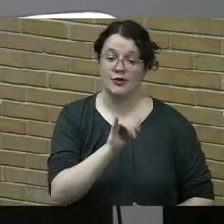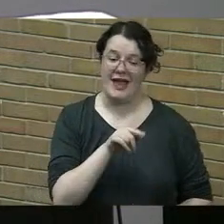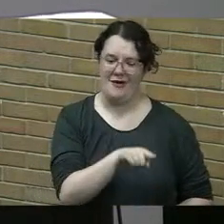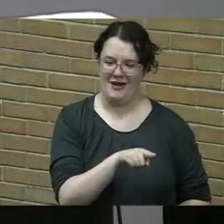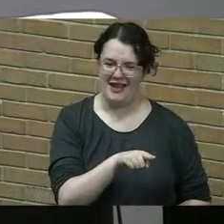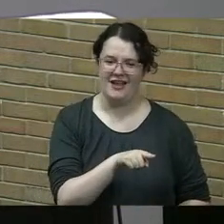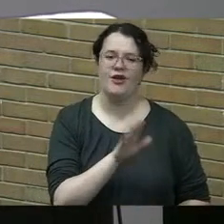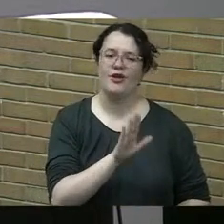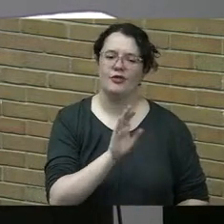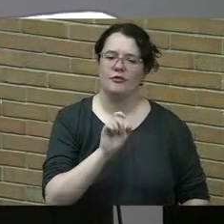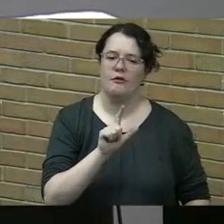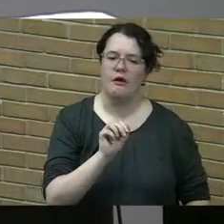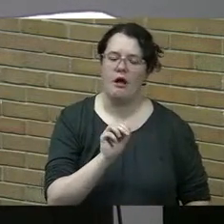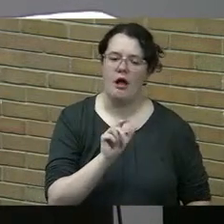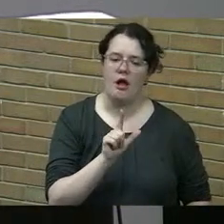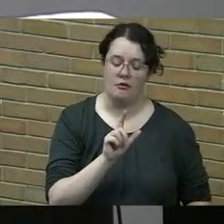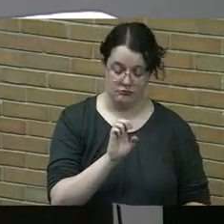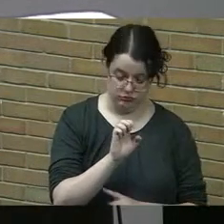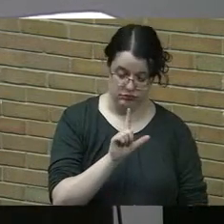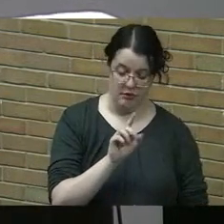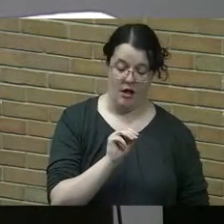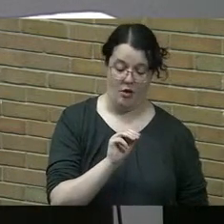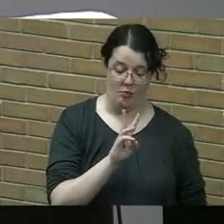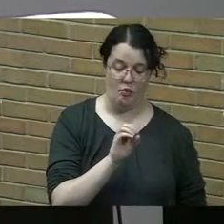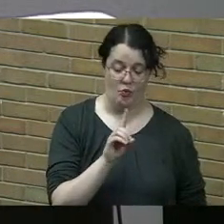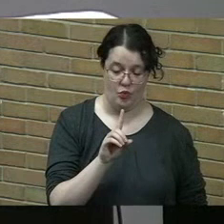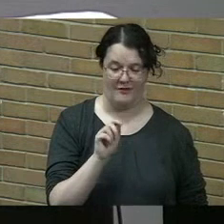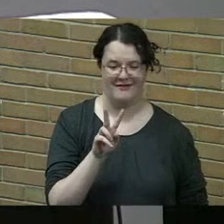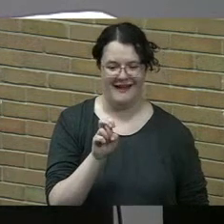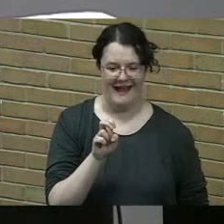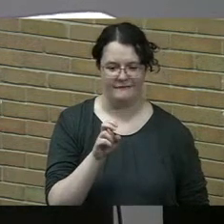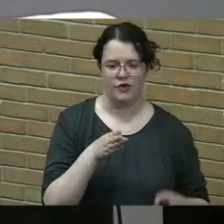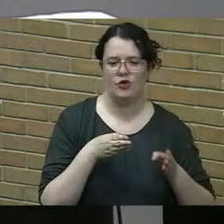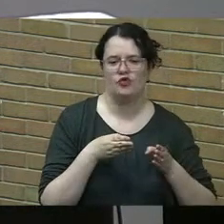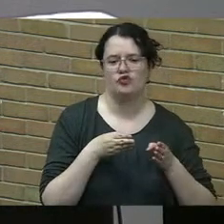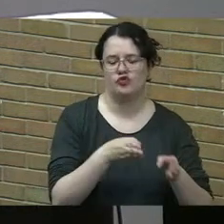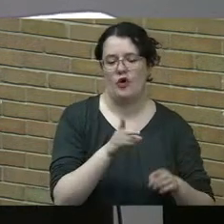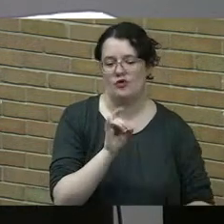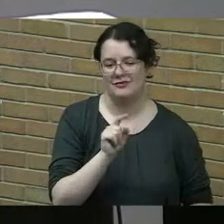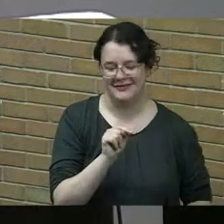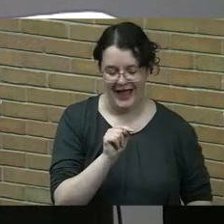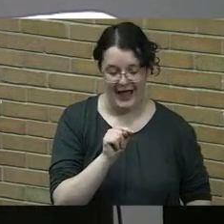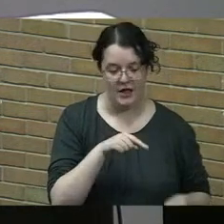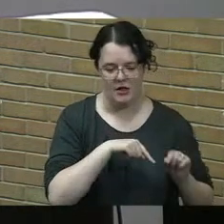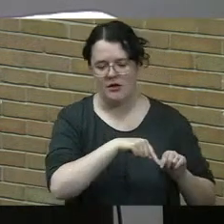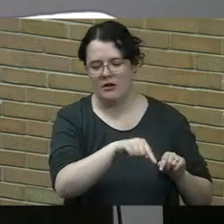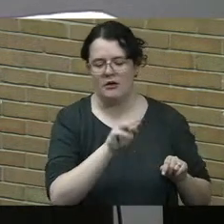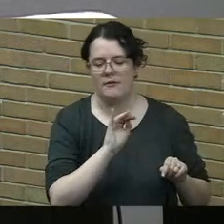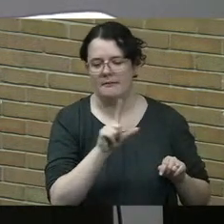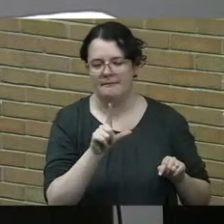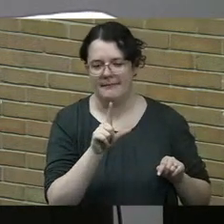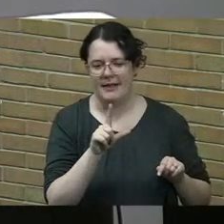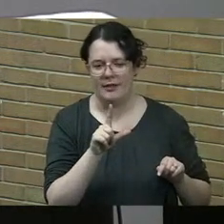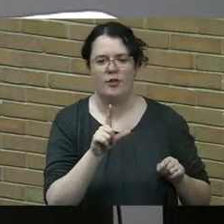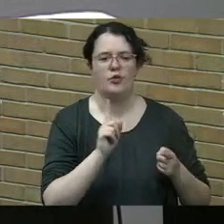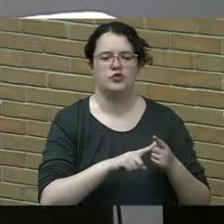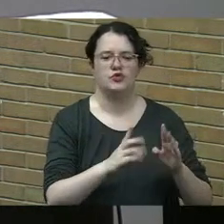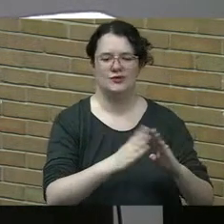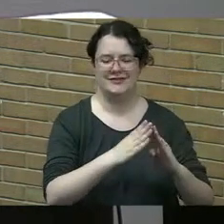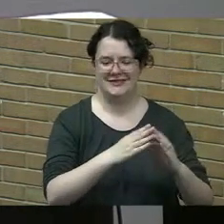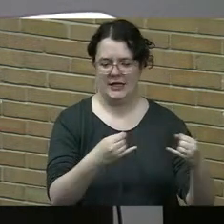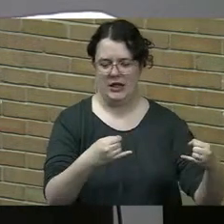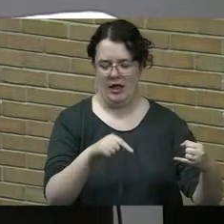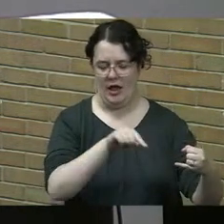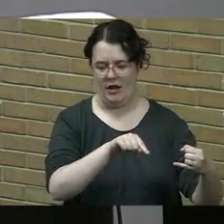Diet, which proposes to mill and fill Elmwood Avenue from the city line to Winton Road, and will include